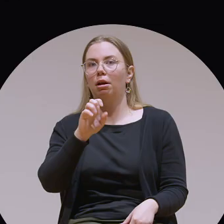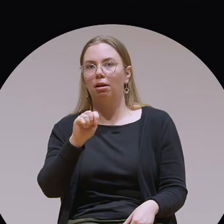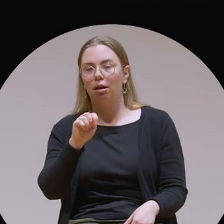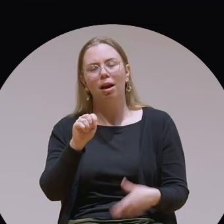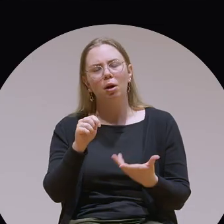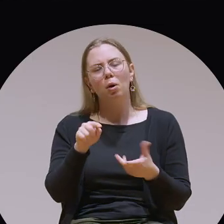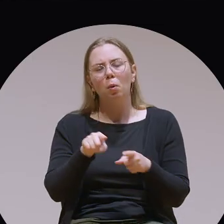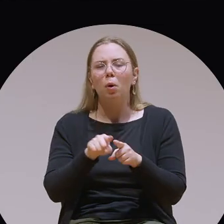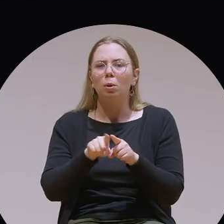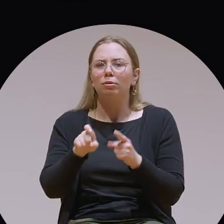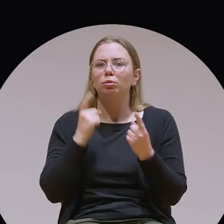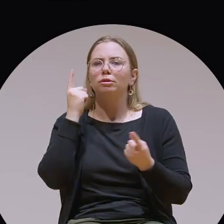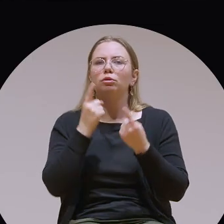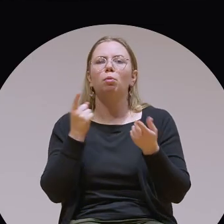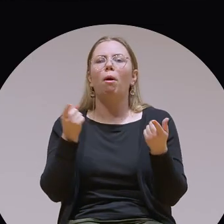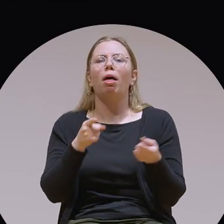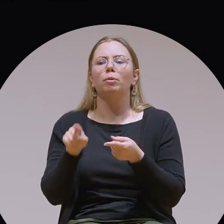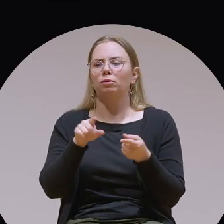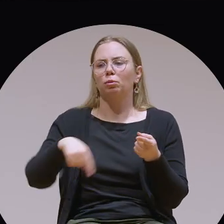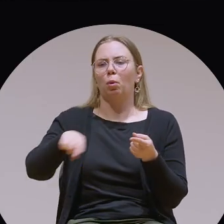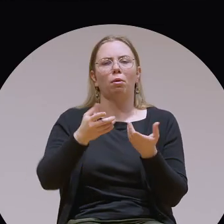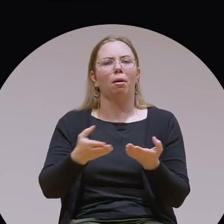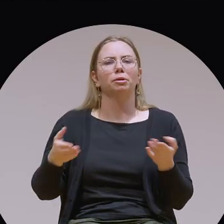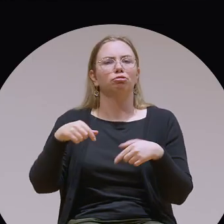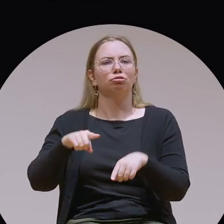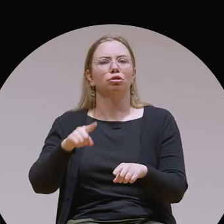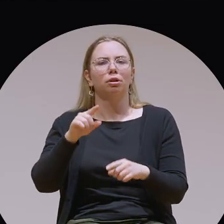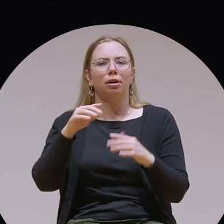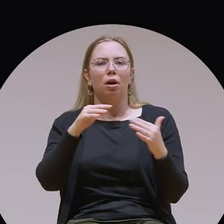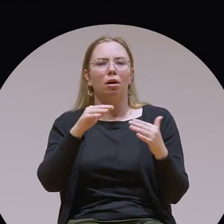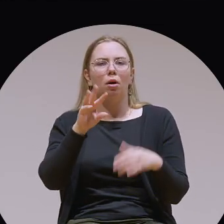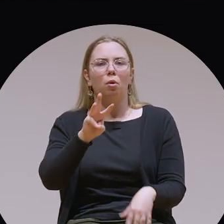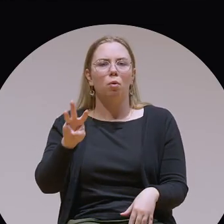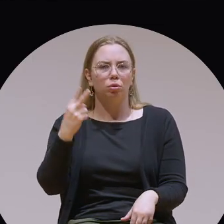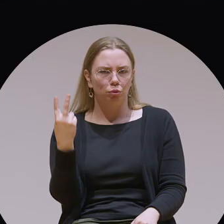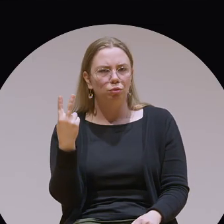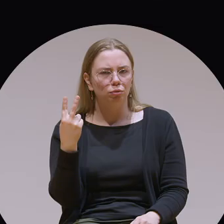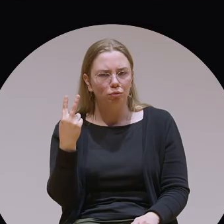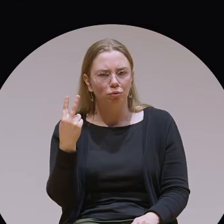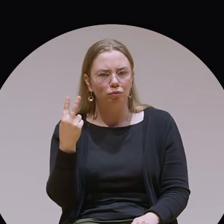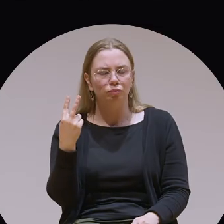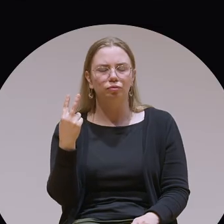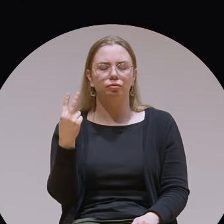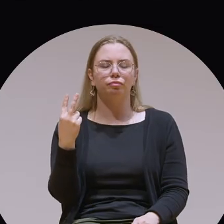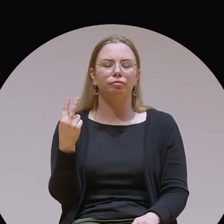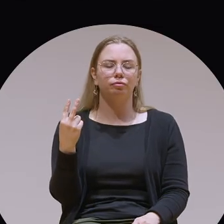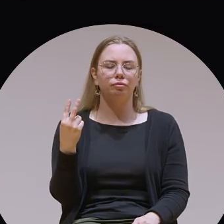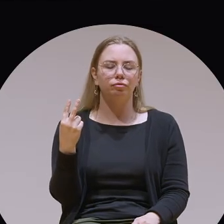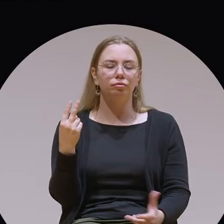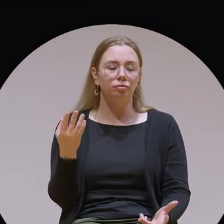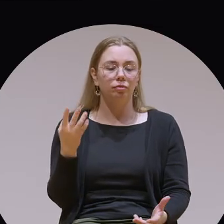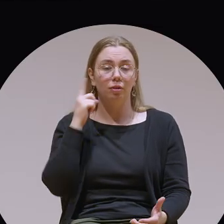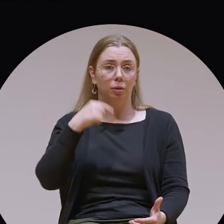where objects were during World War II. Two reasons for that. Firstly, for me,